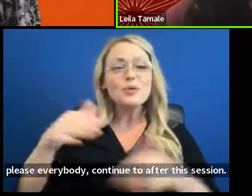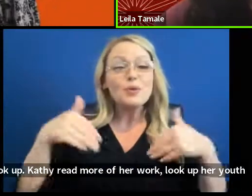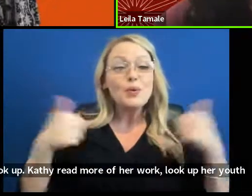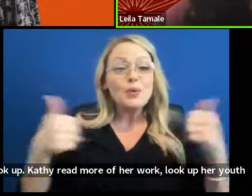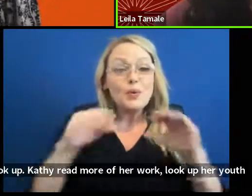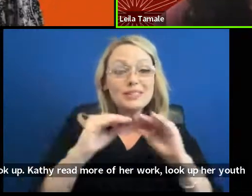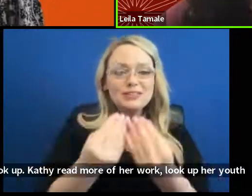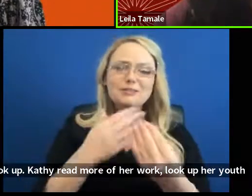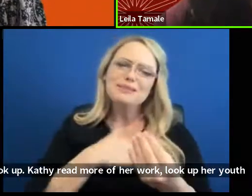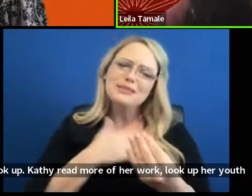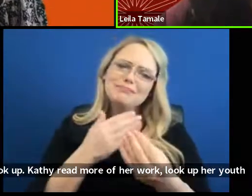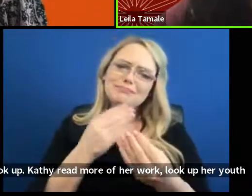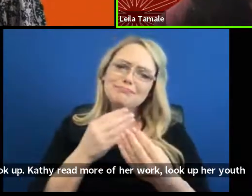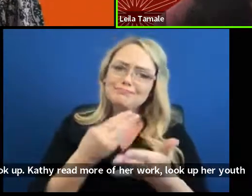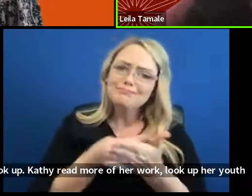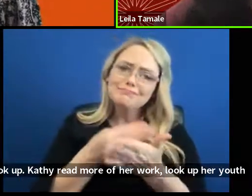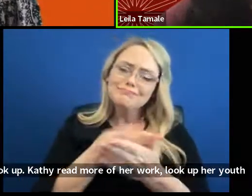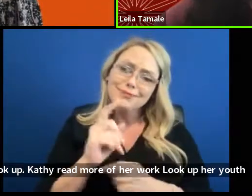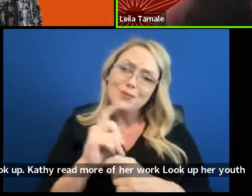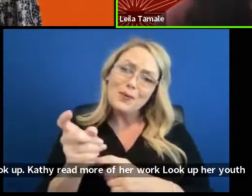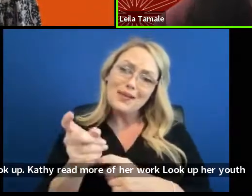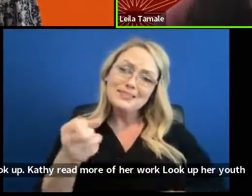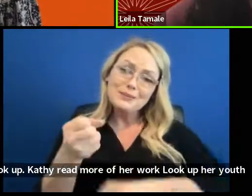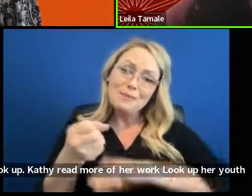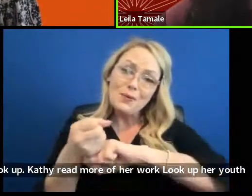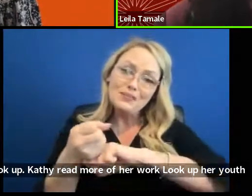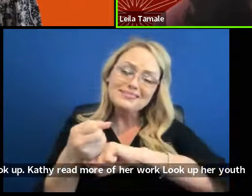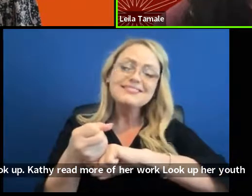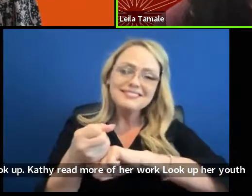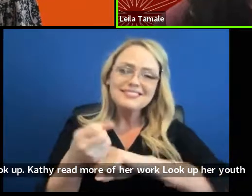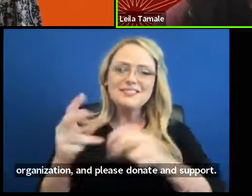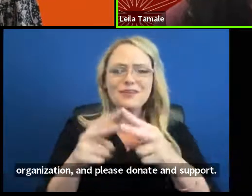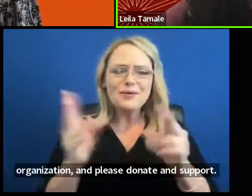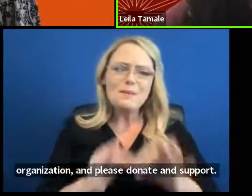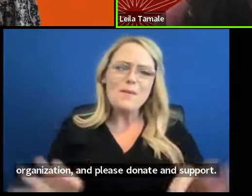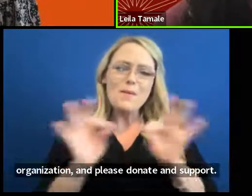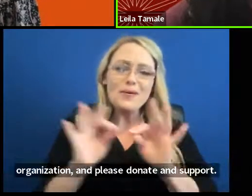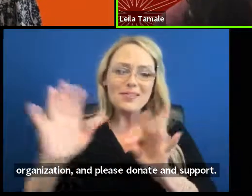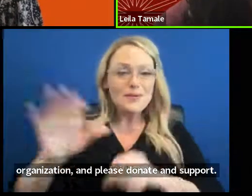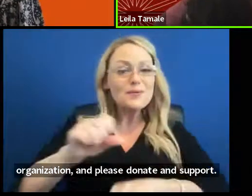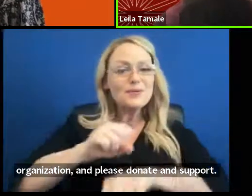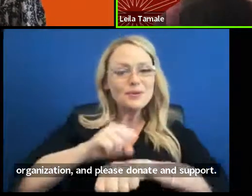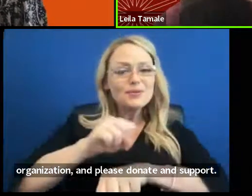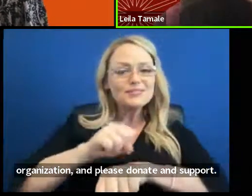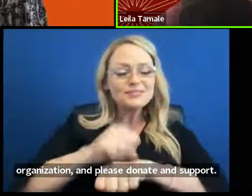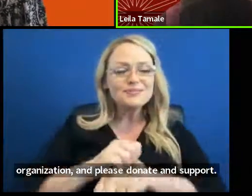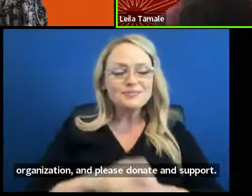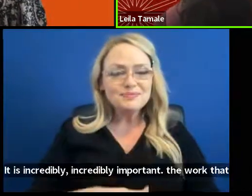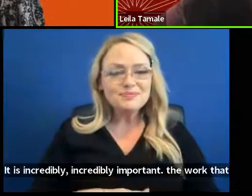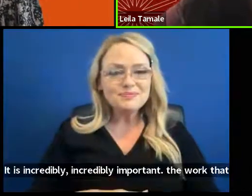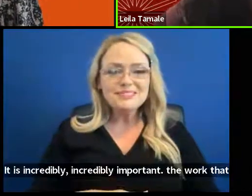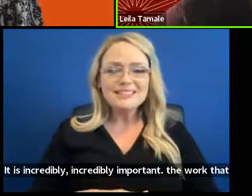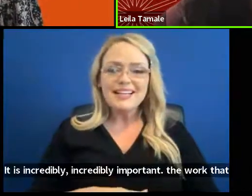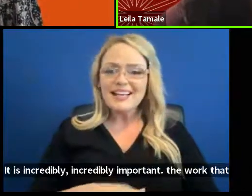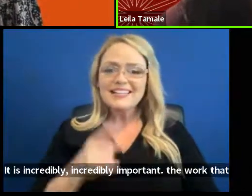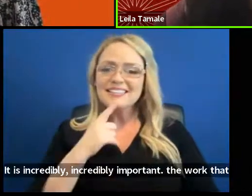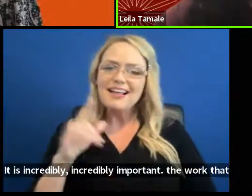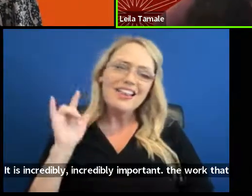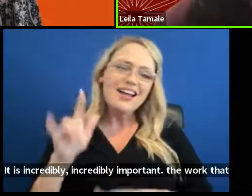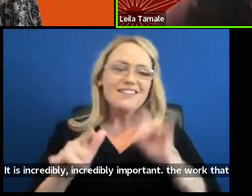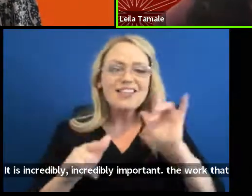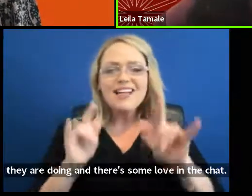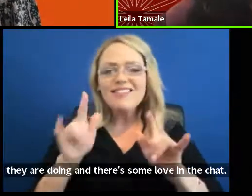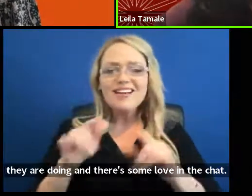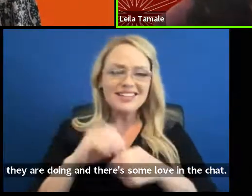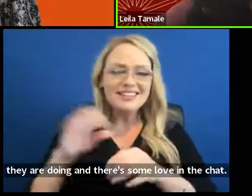please donate and support. It is incredibly, incredibly important, the work that they are doing. And there's some love in the chat. Yes,